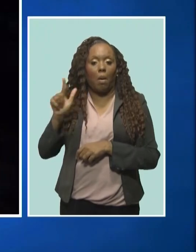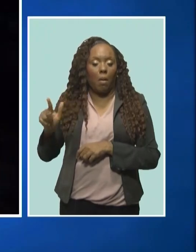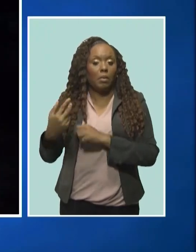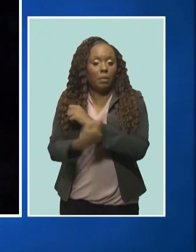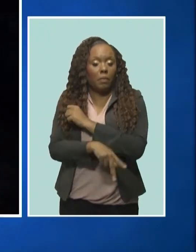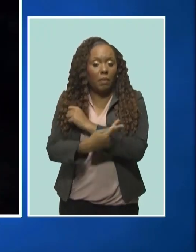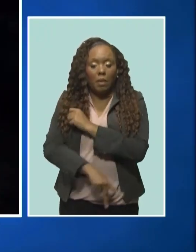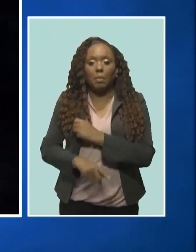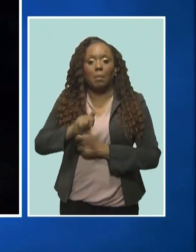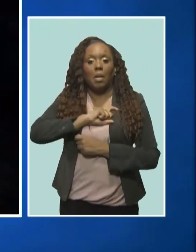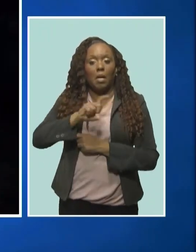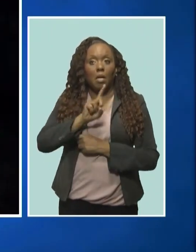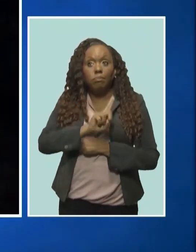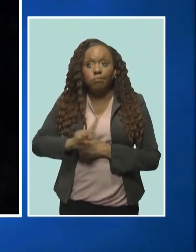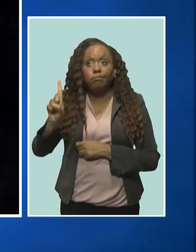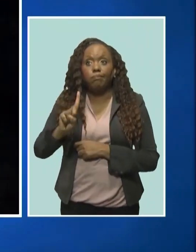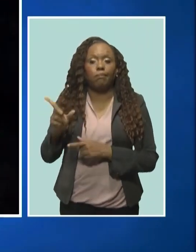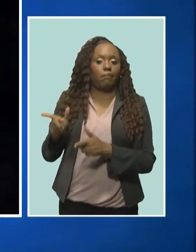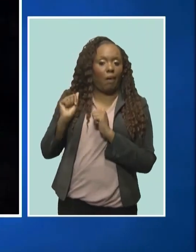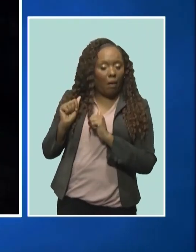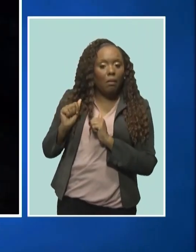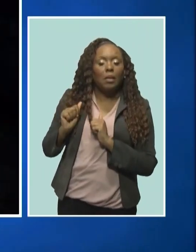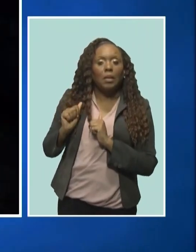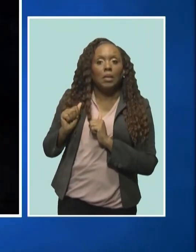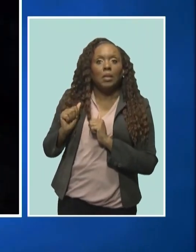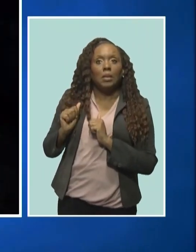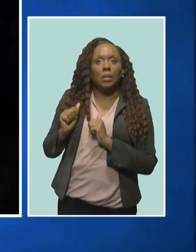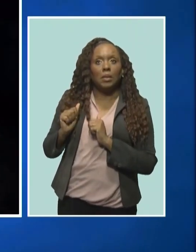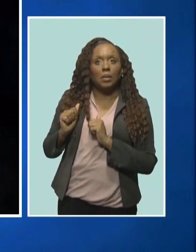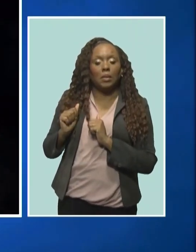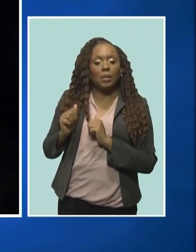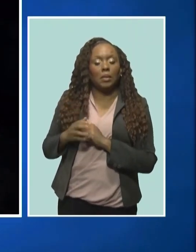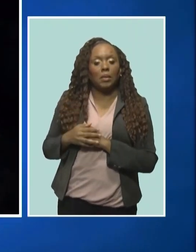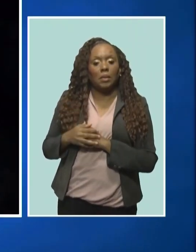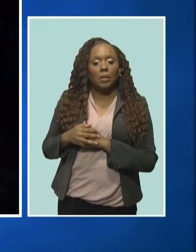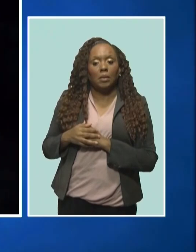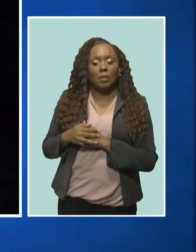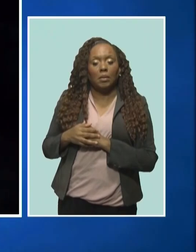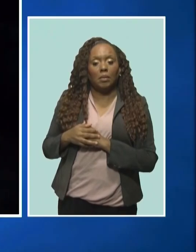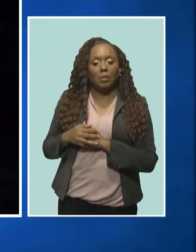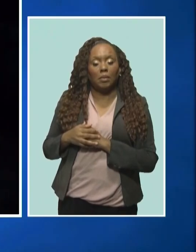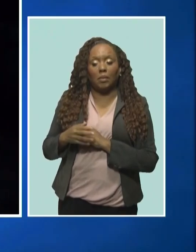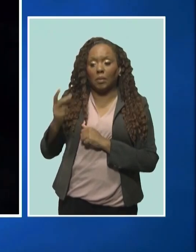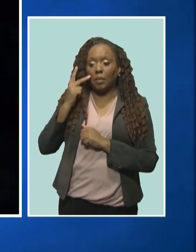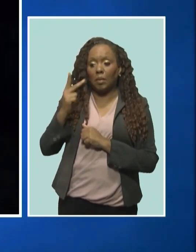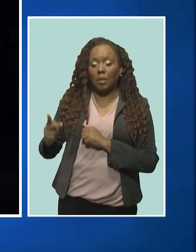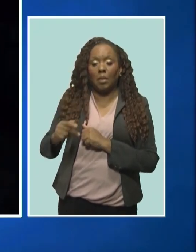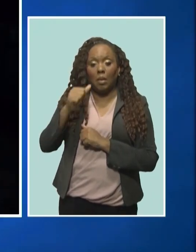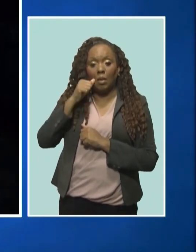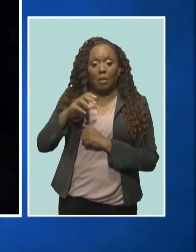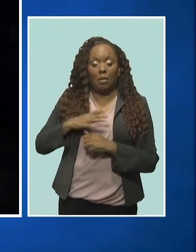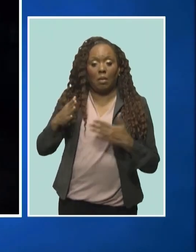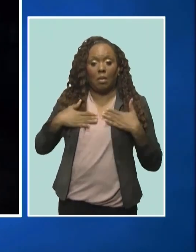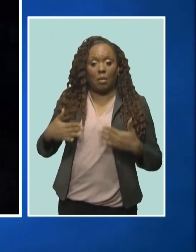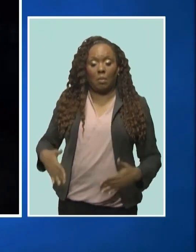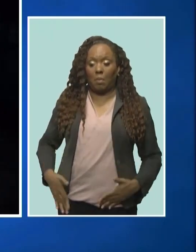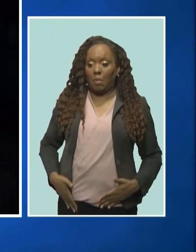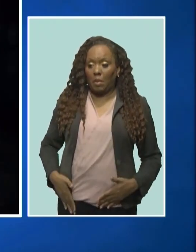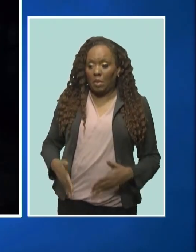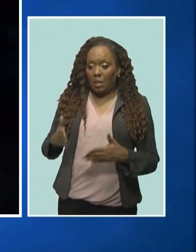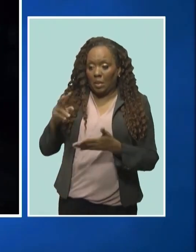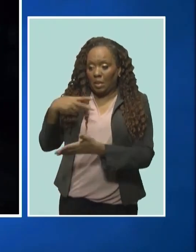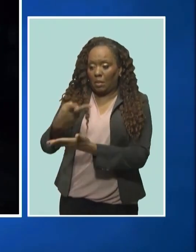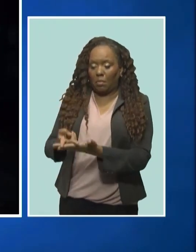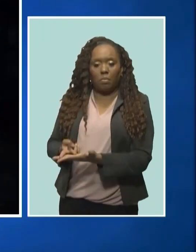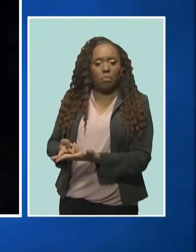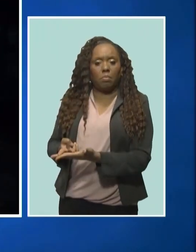officers responded quickly too, and there we encountered a female body motionless.